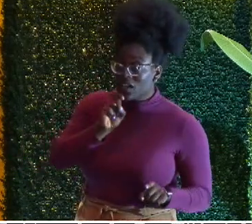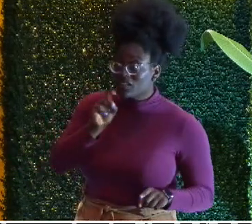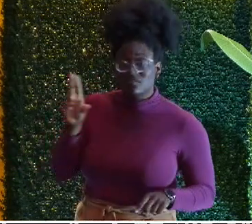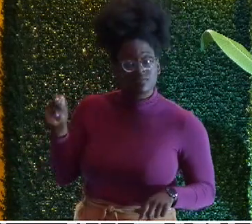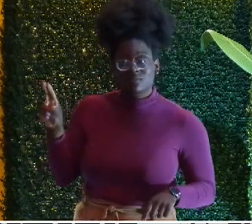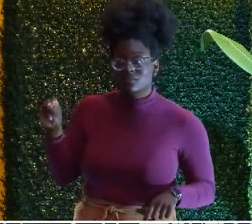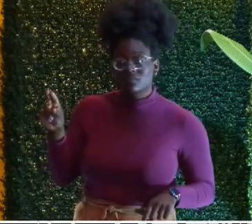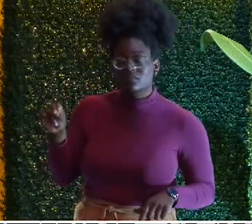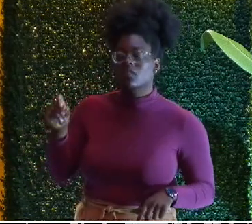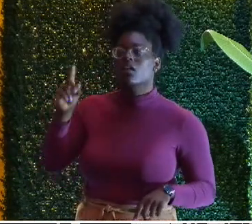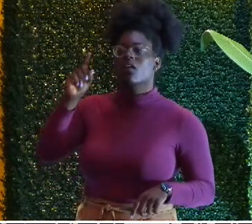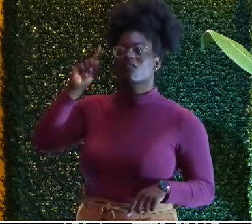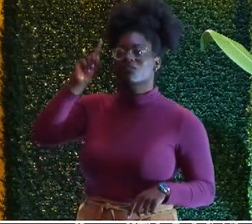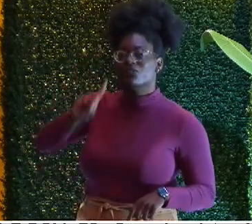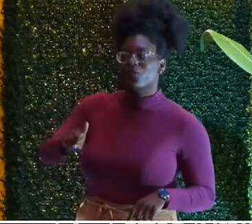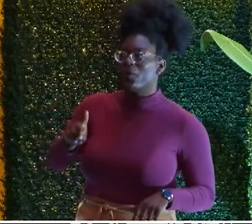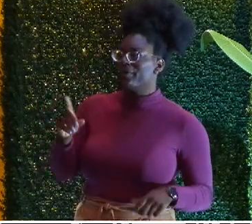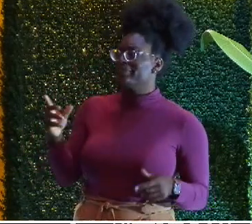off.